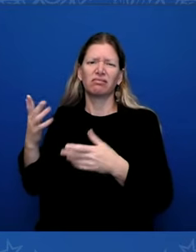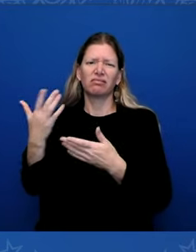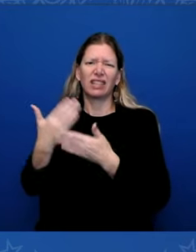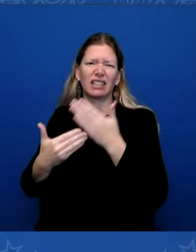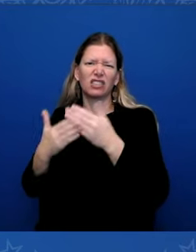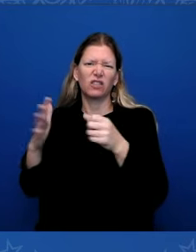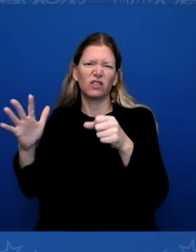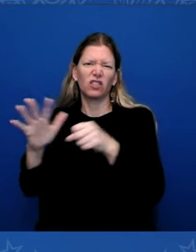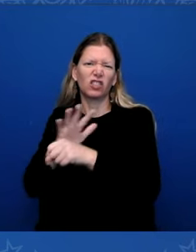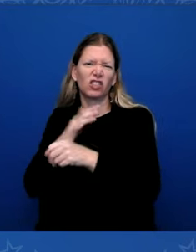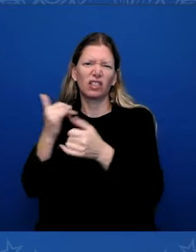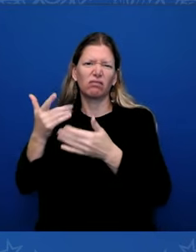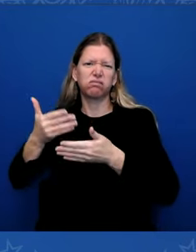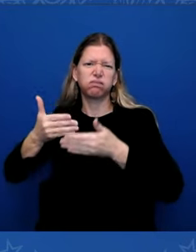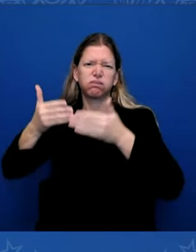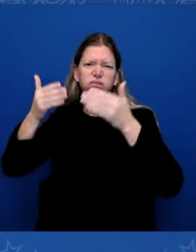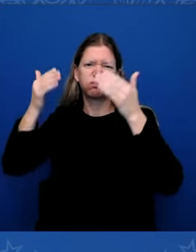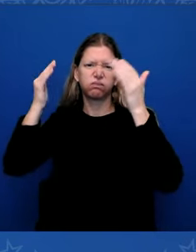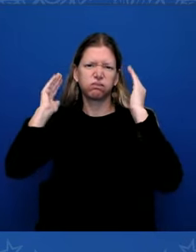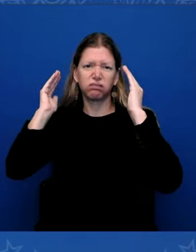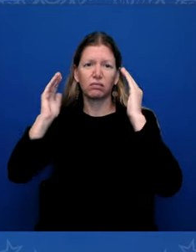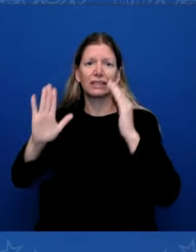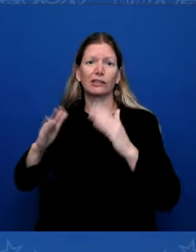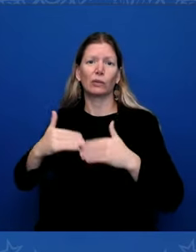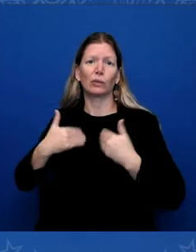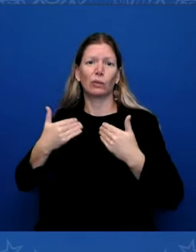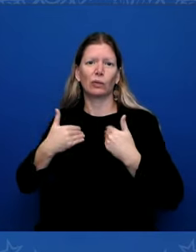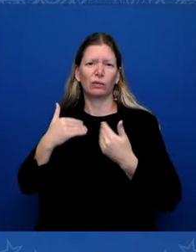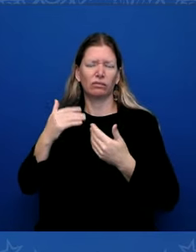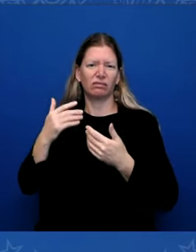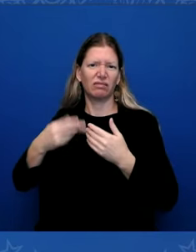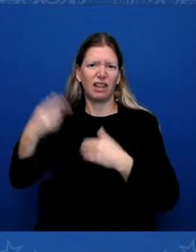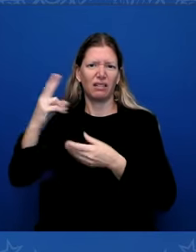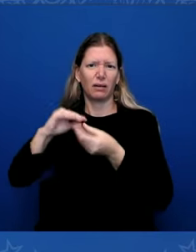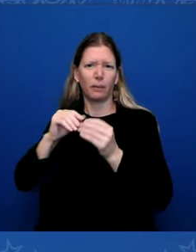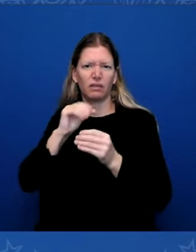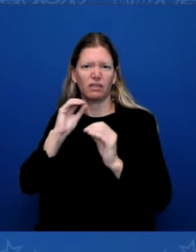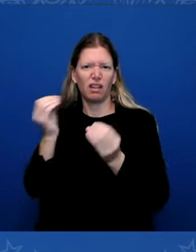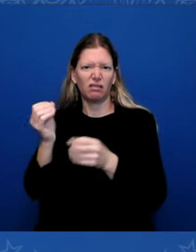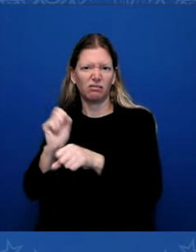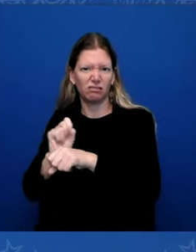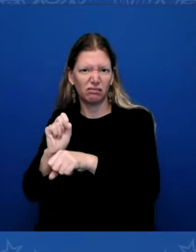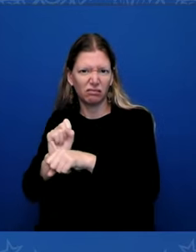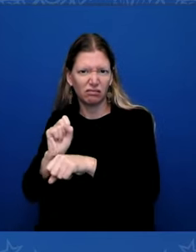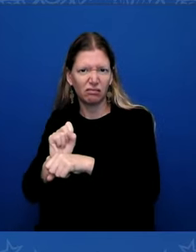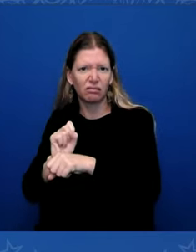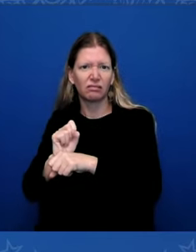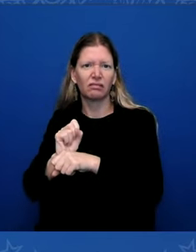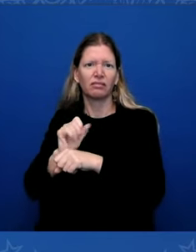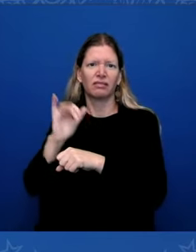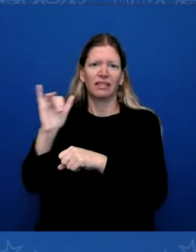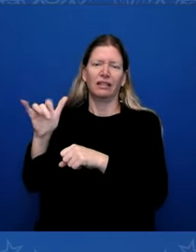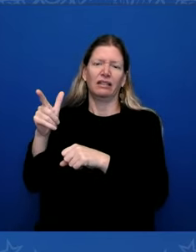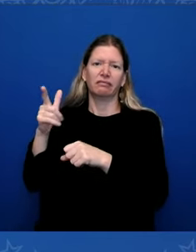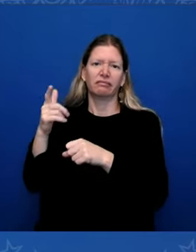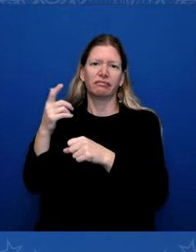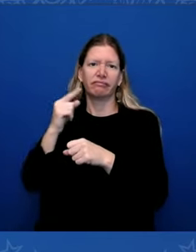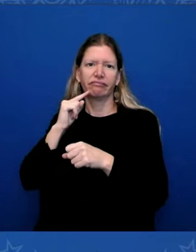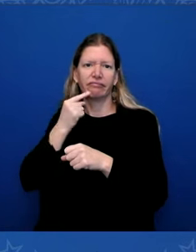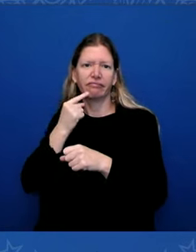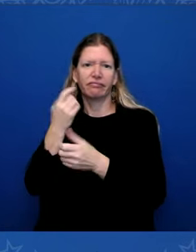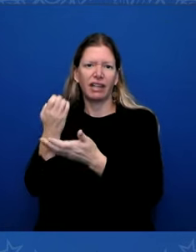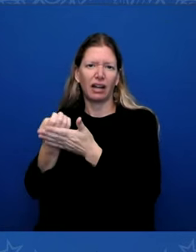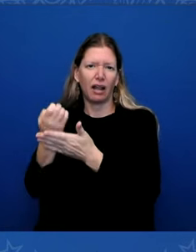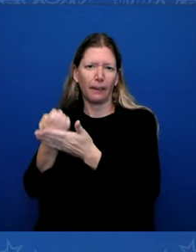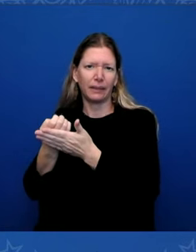major economic tenets of his plan isn't working at all right now. I'm not happy for him that, but it's not working. So